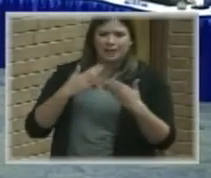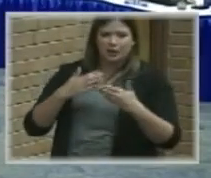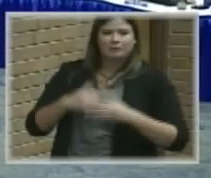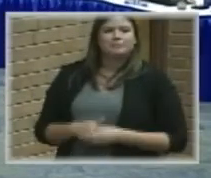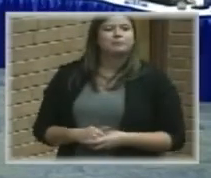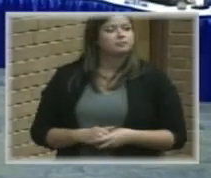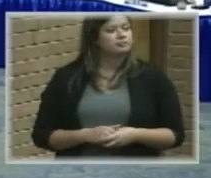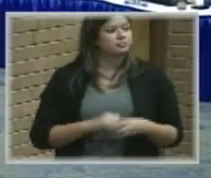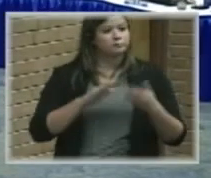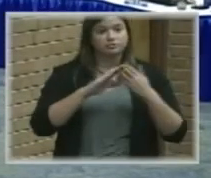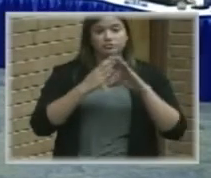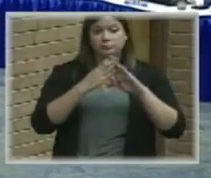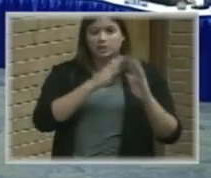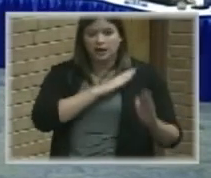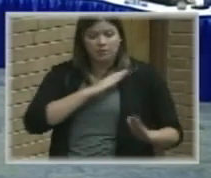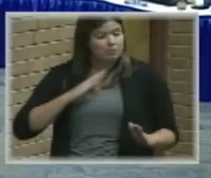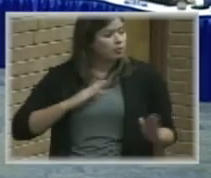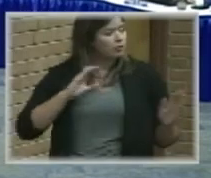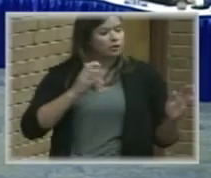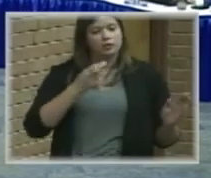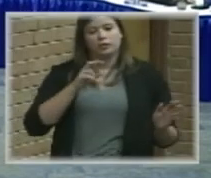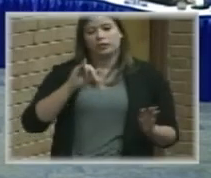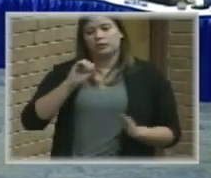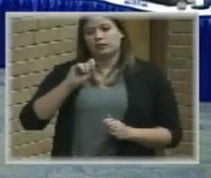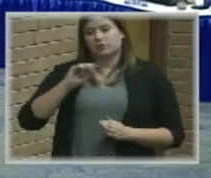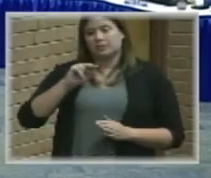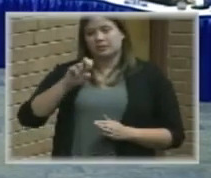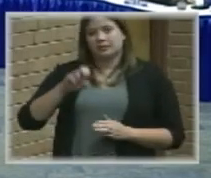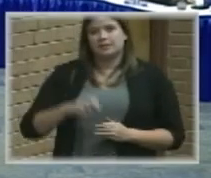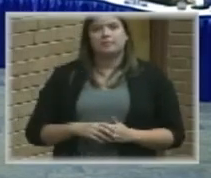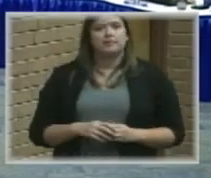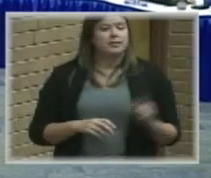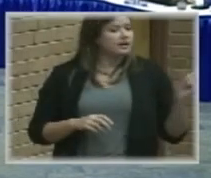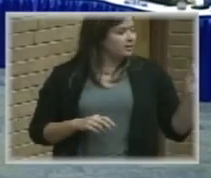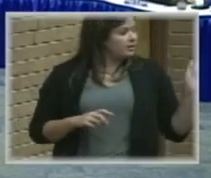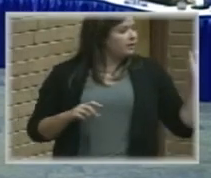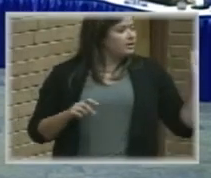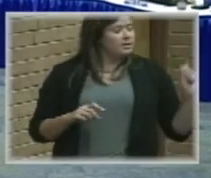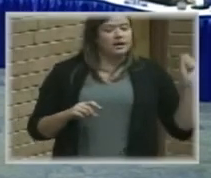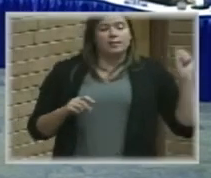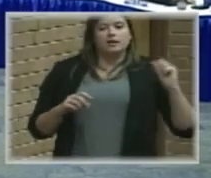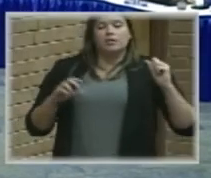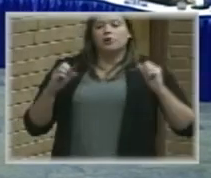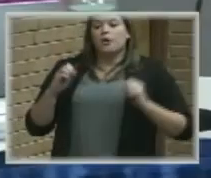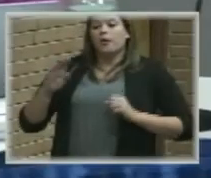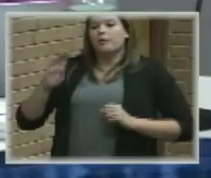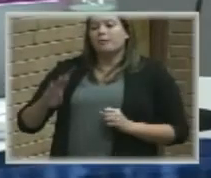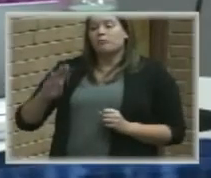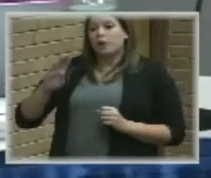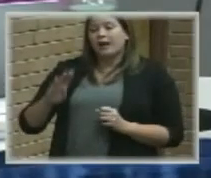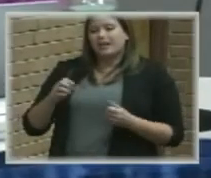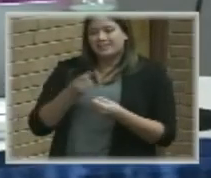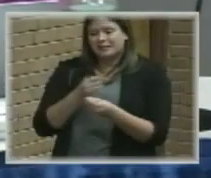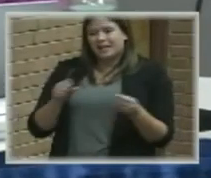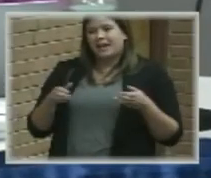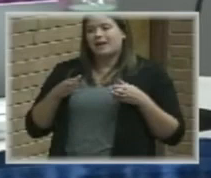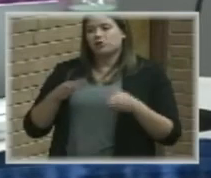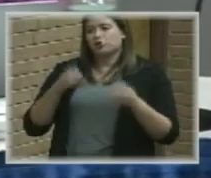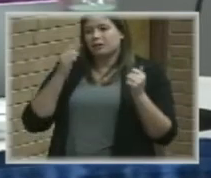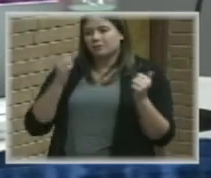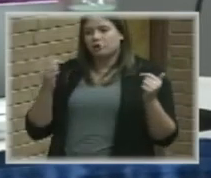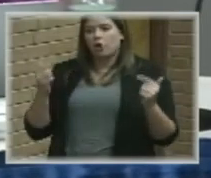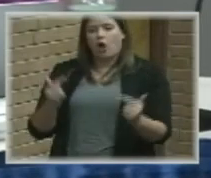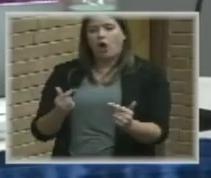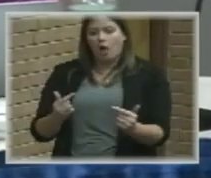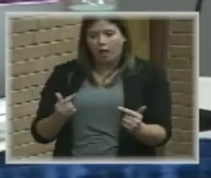Matters of the town board. Christine. Yes. So the Brighton Safe Streets for All and Cornell